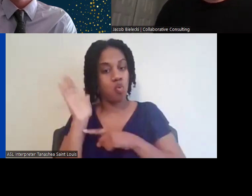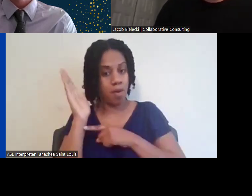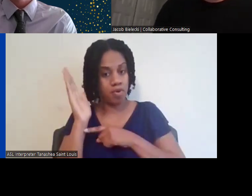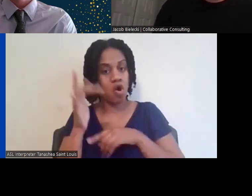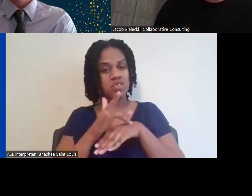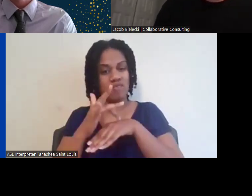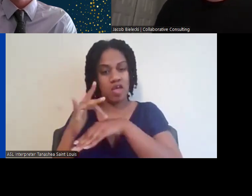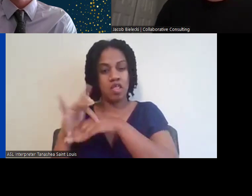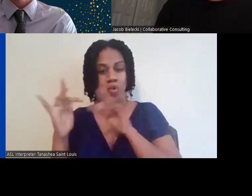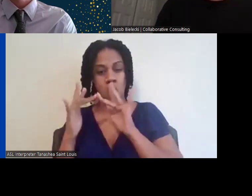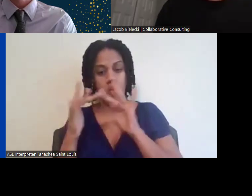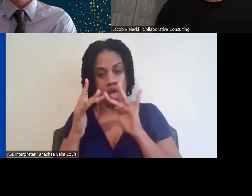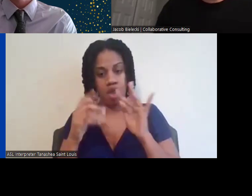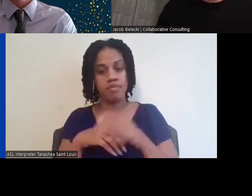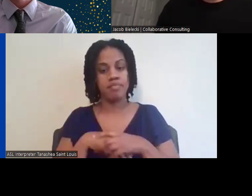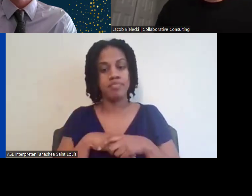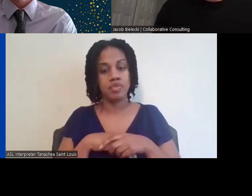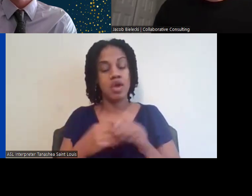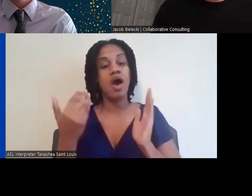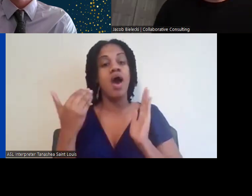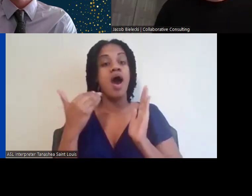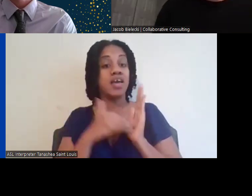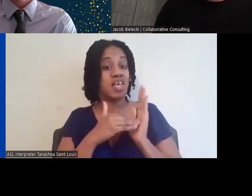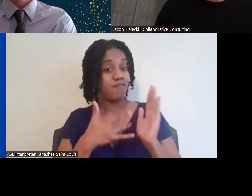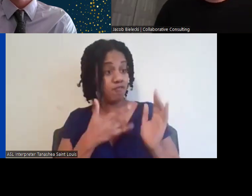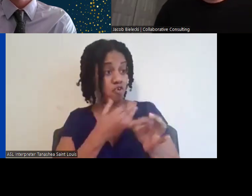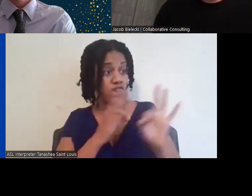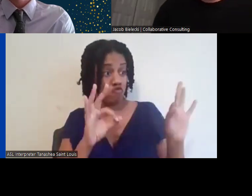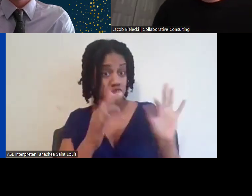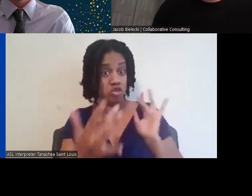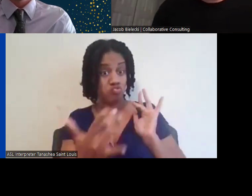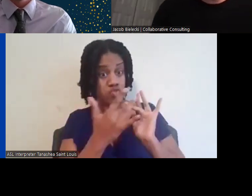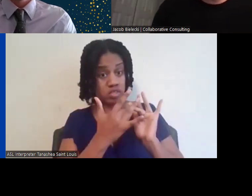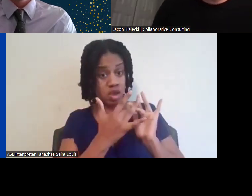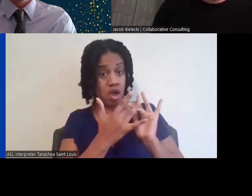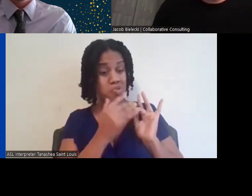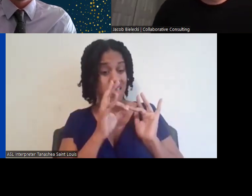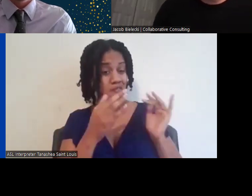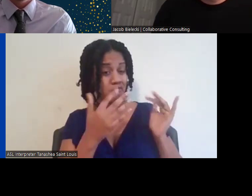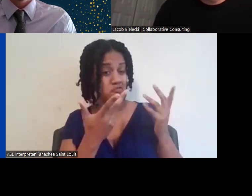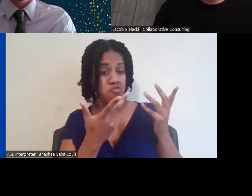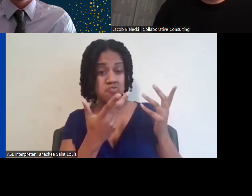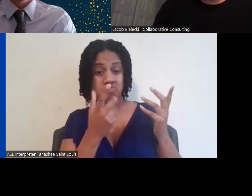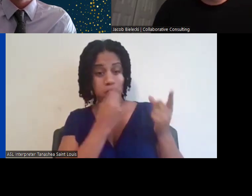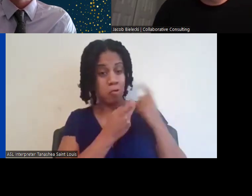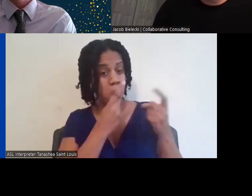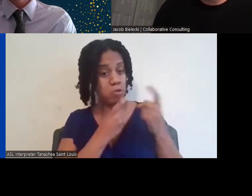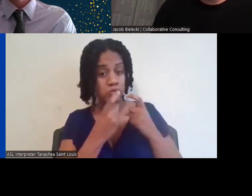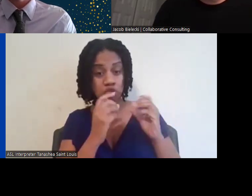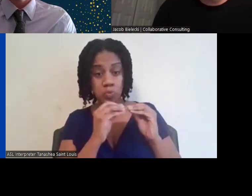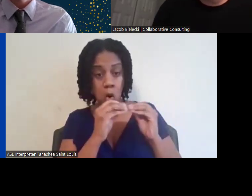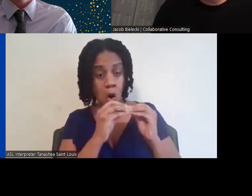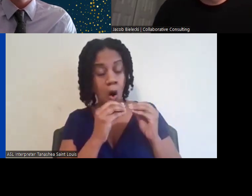Thank you. And again, do feel free to reach out to us if you have any follow-up questions. Happy